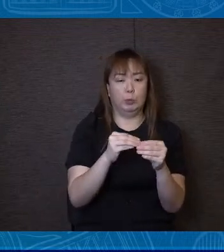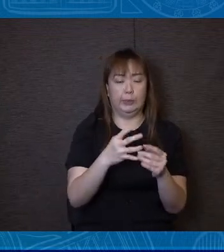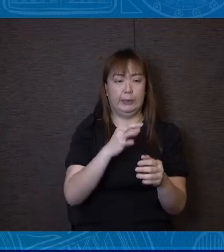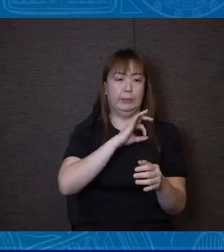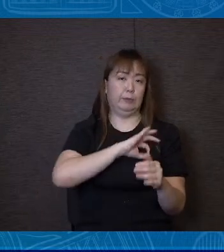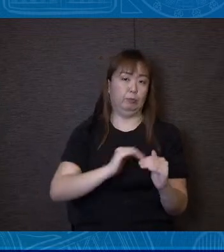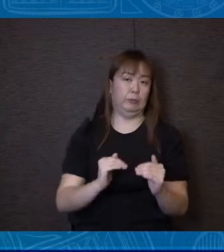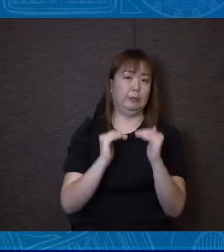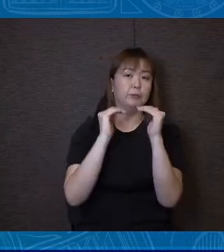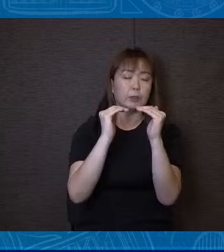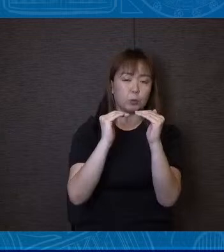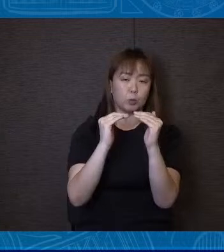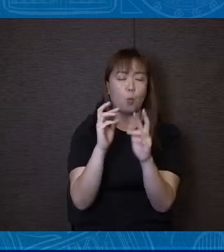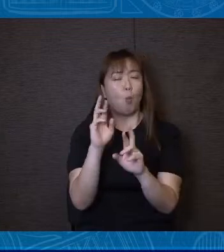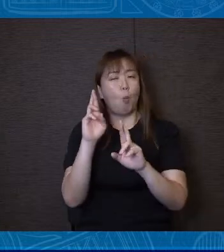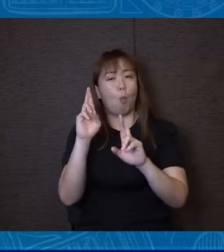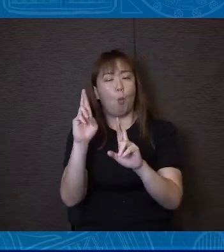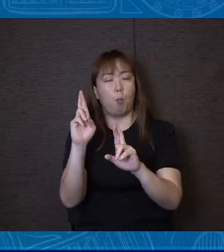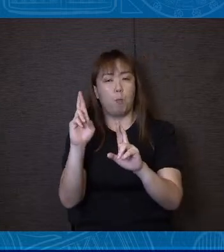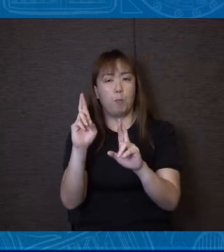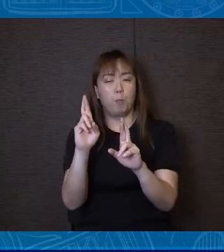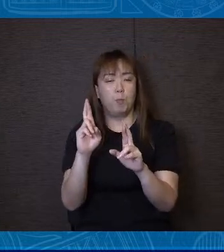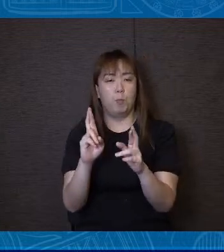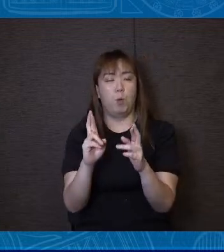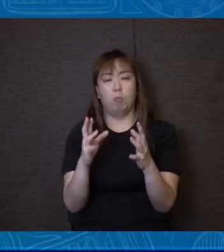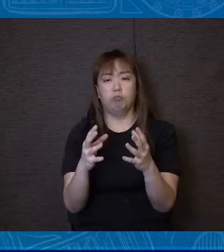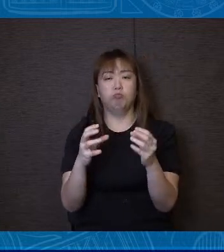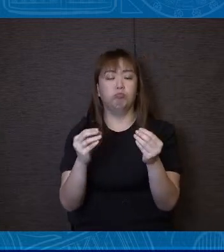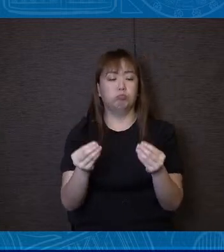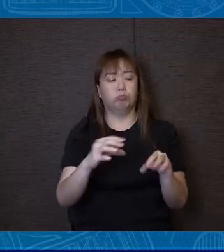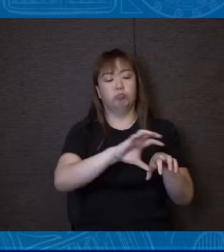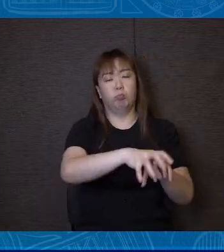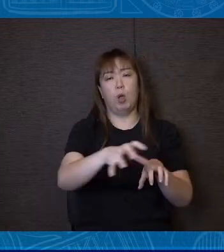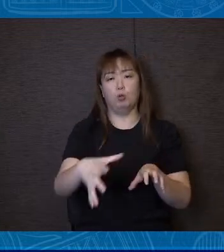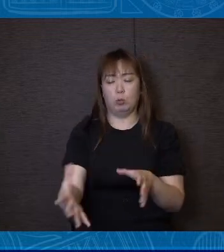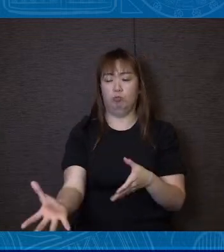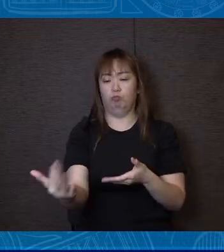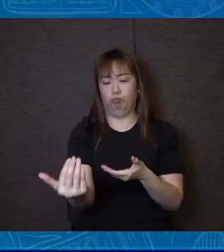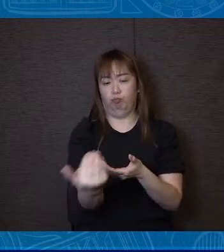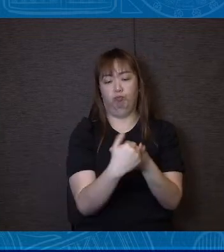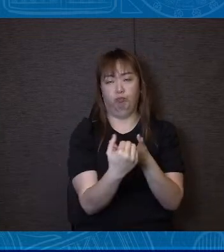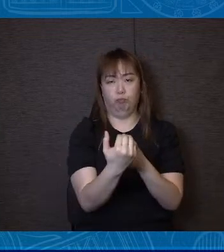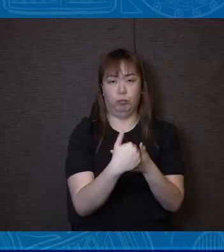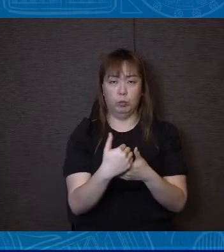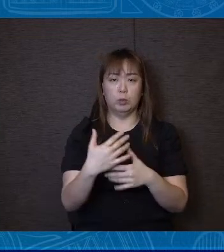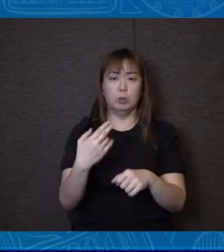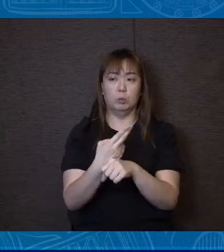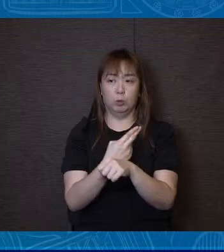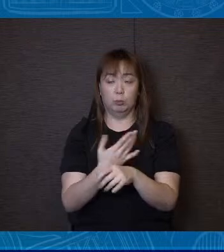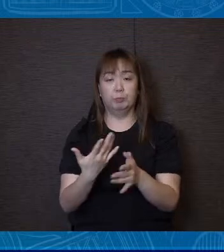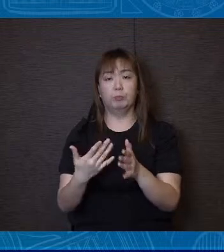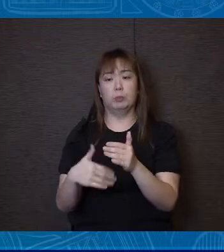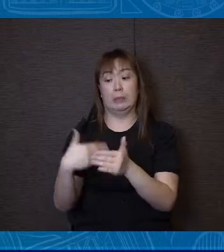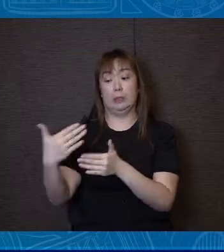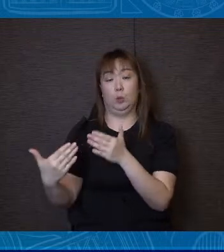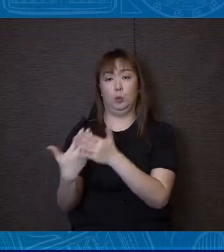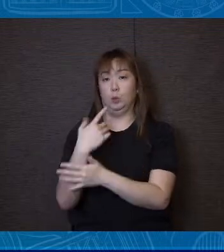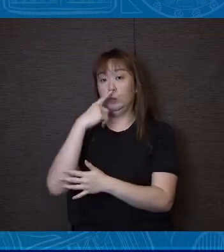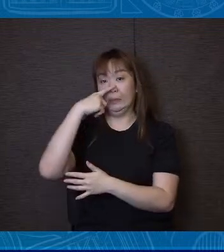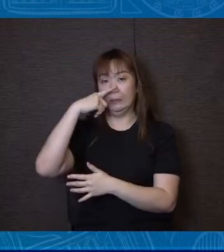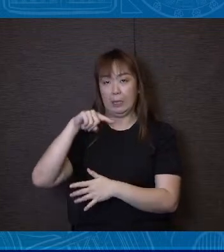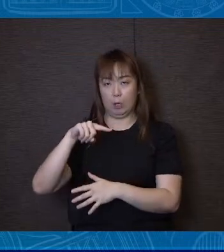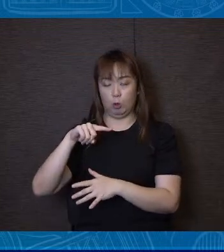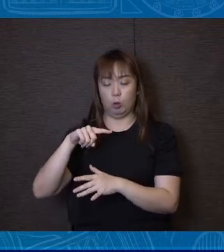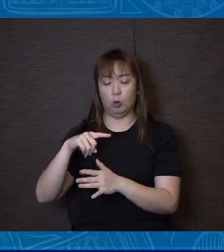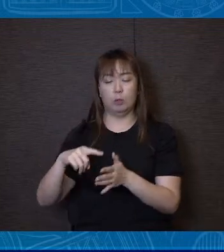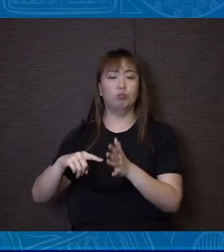many more countries will be implementing cell broadcast over the next few years in the region. Actually, Thailand is also, I think, just starting